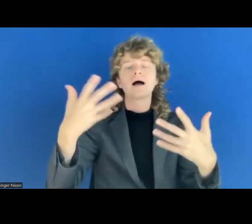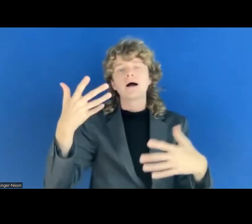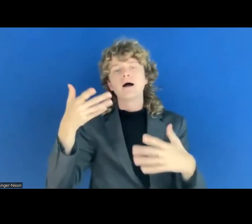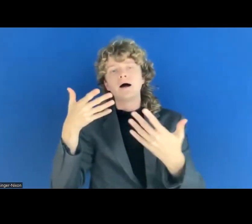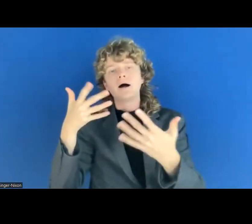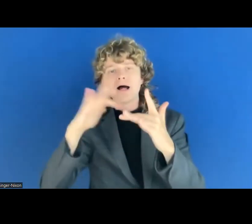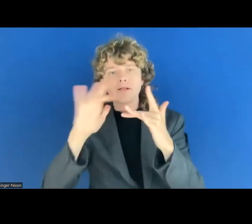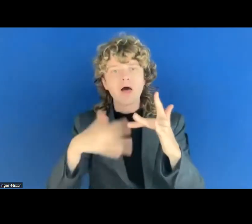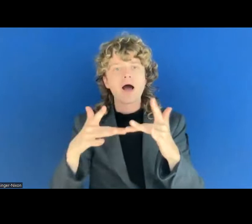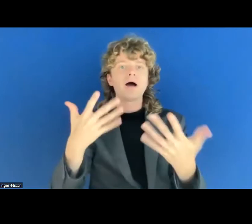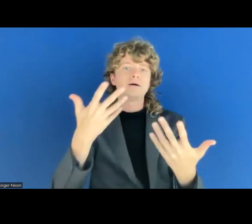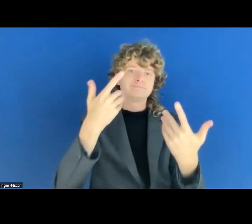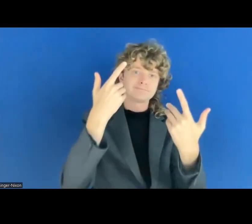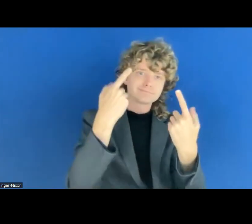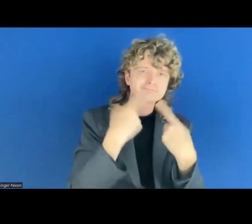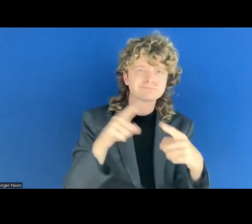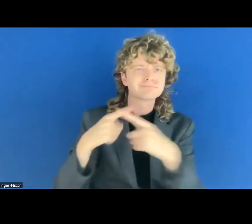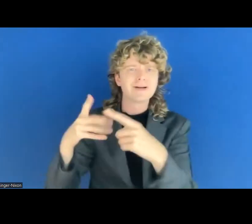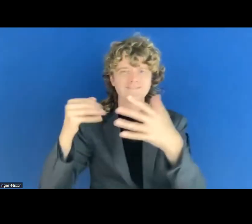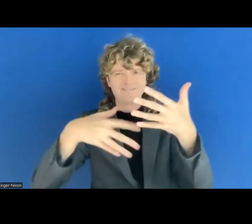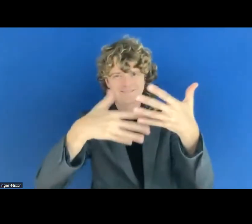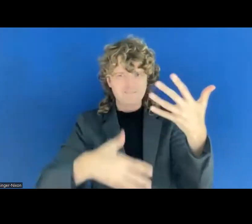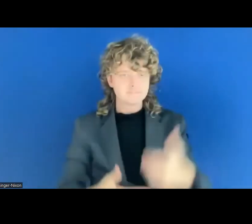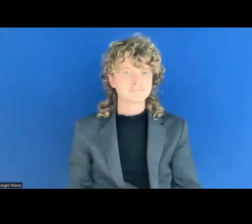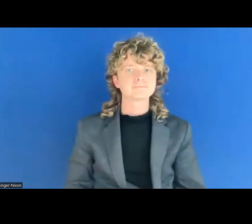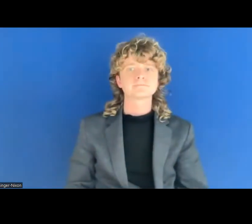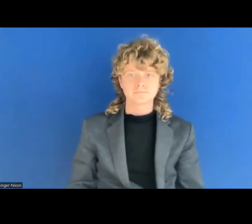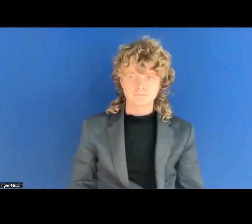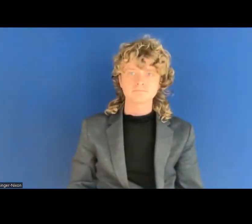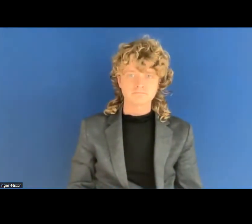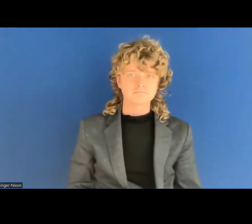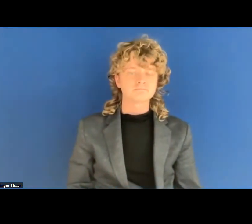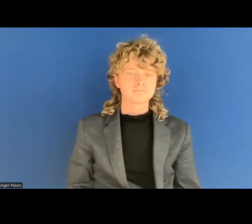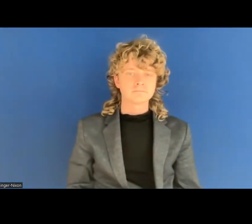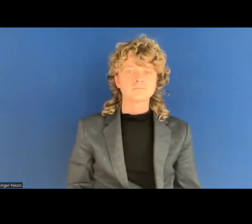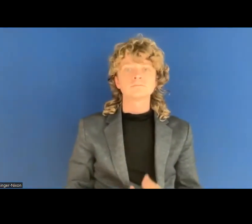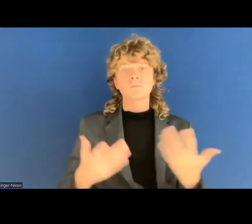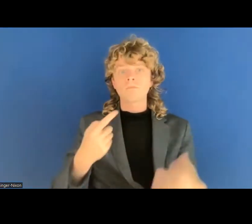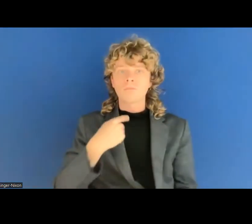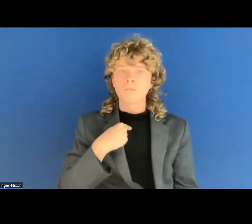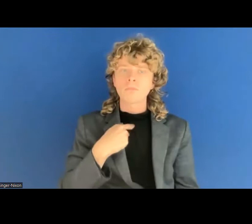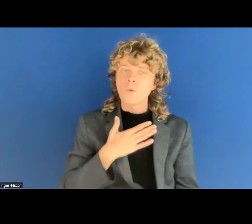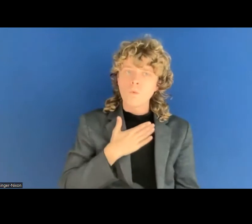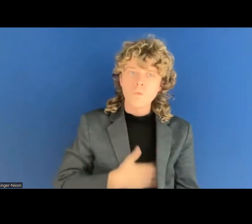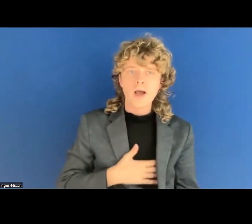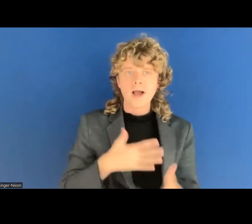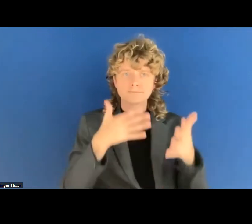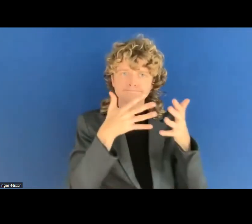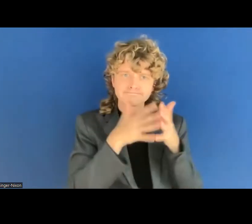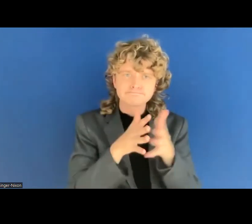some changes in the structure of the standard to be able to tackle that part of it. And of